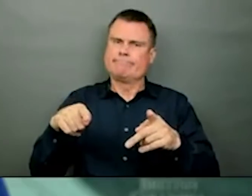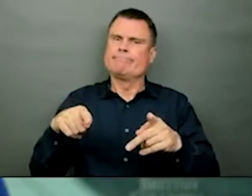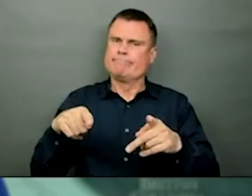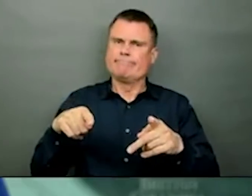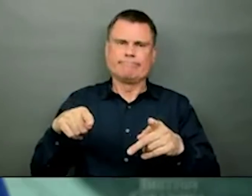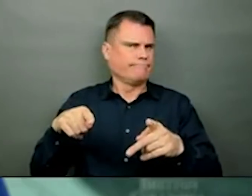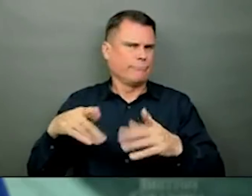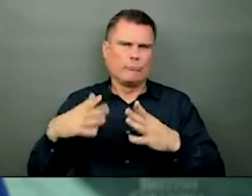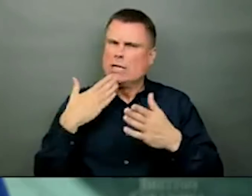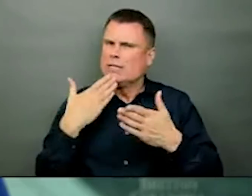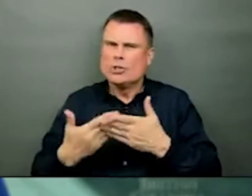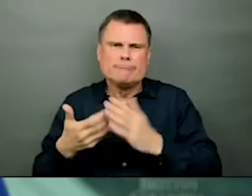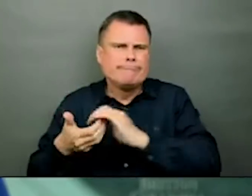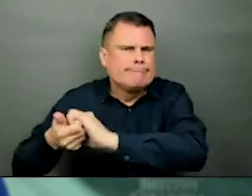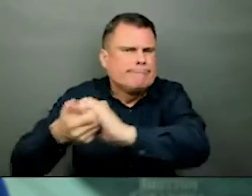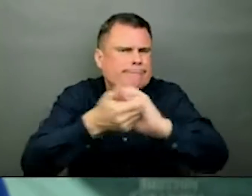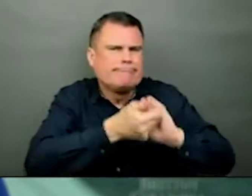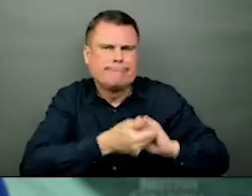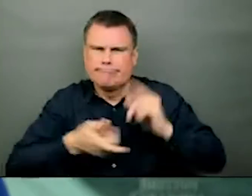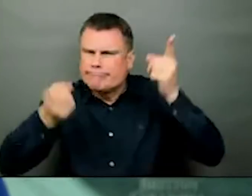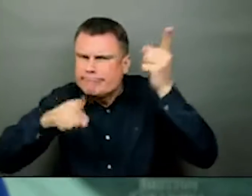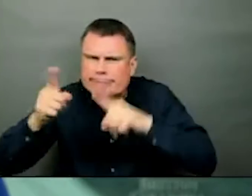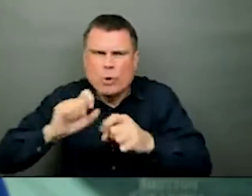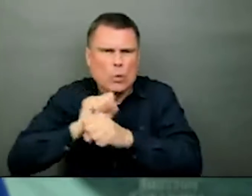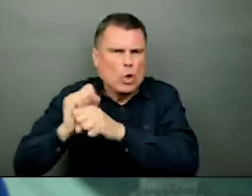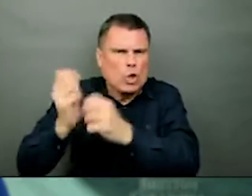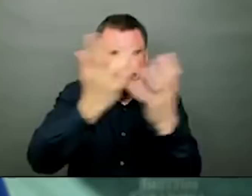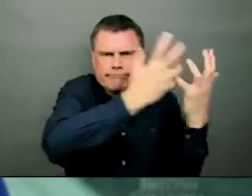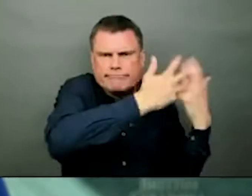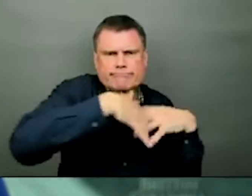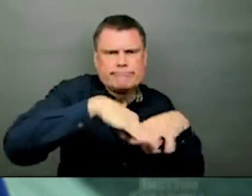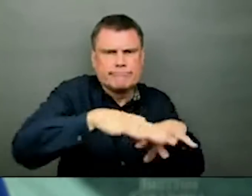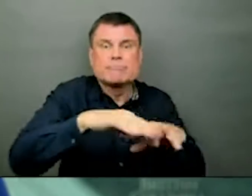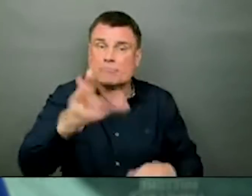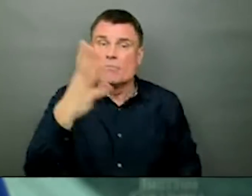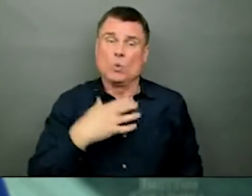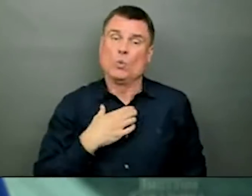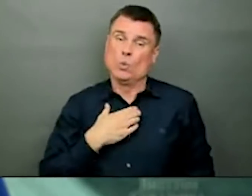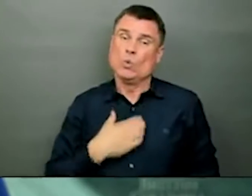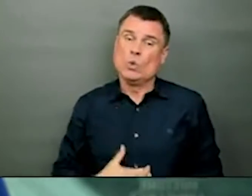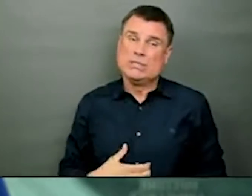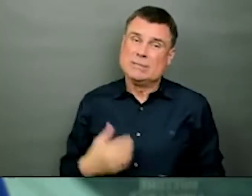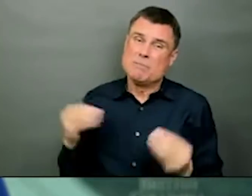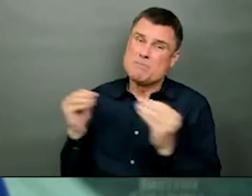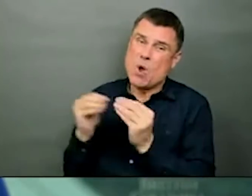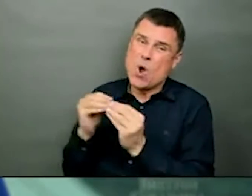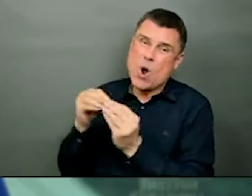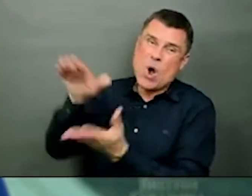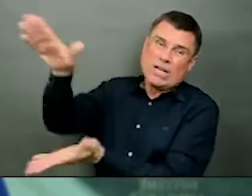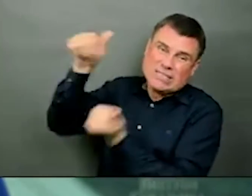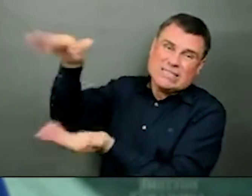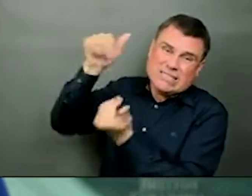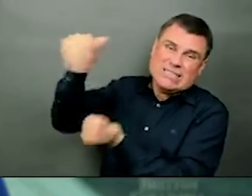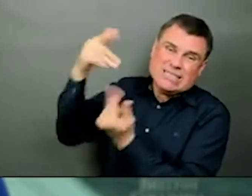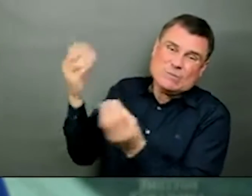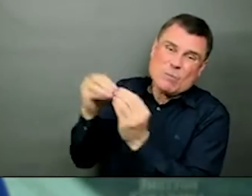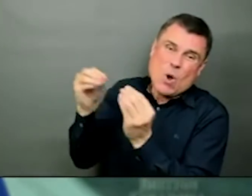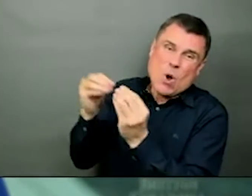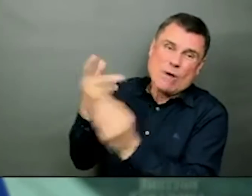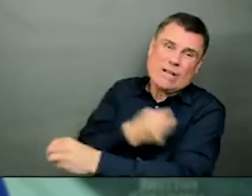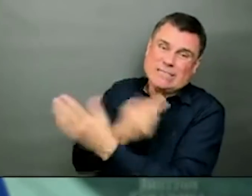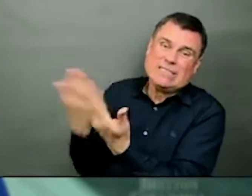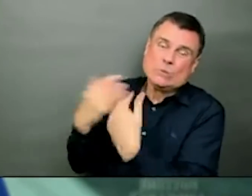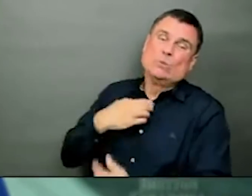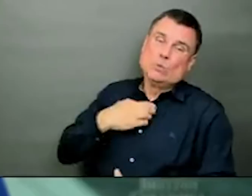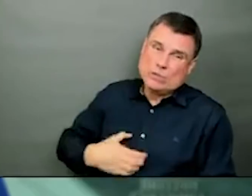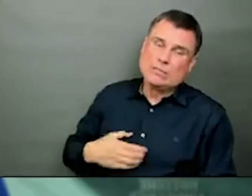would like to have more vaccine. The only issue holding back the immunization campaign ever at this stage is supply.